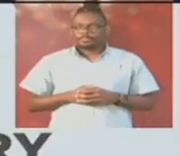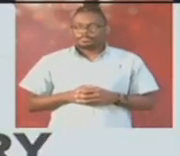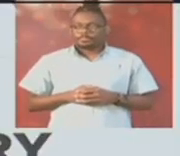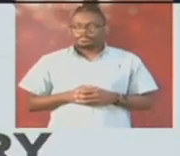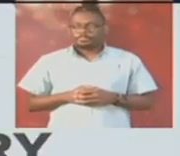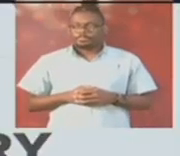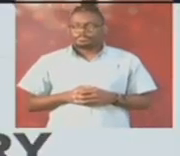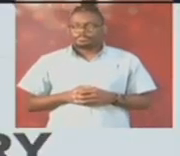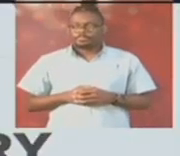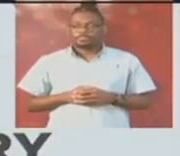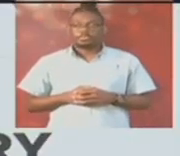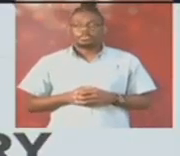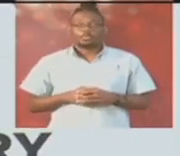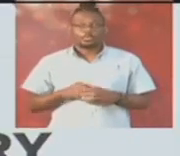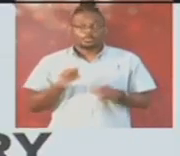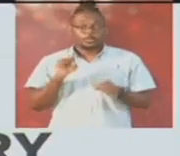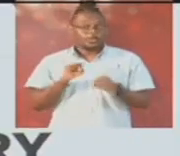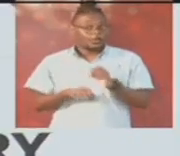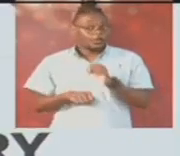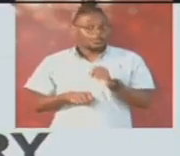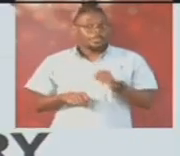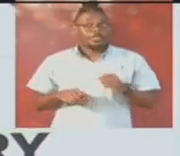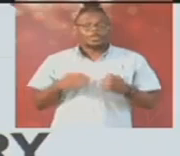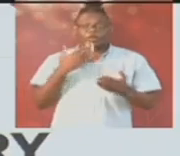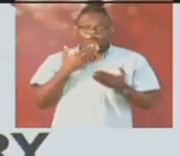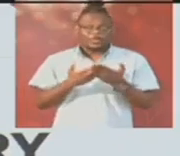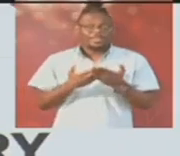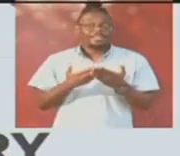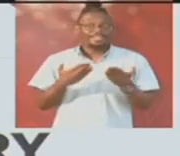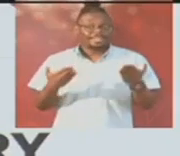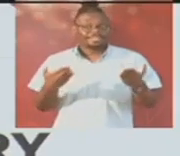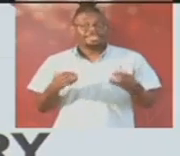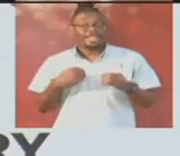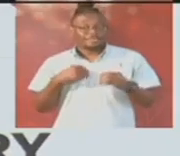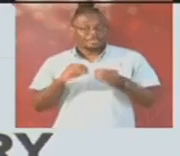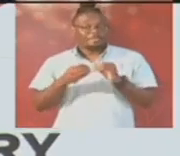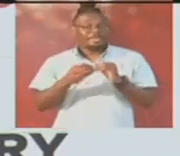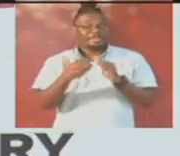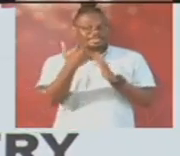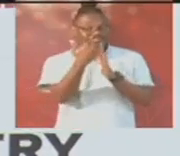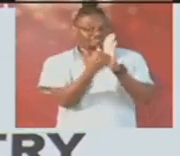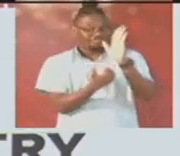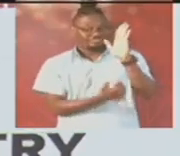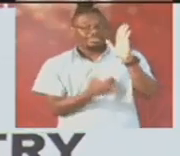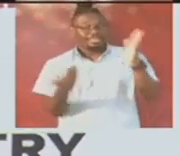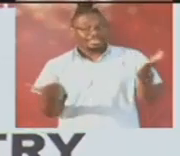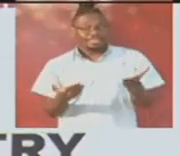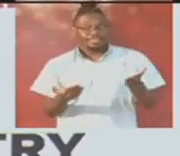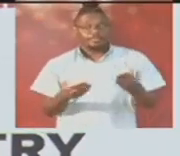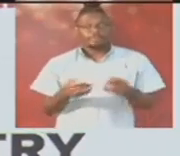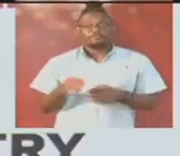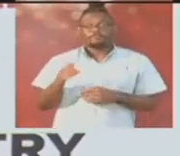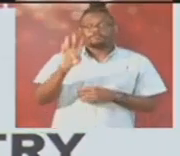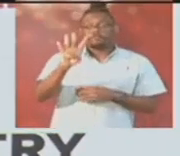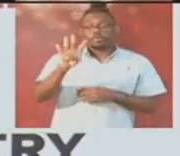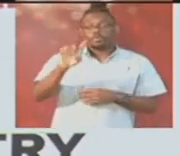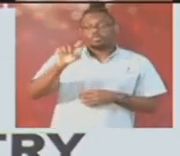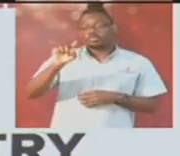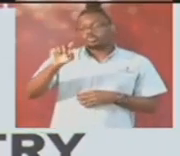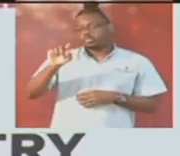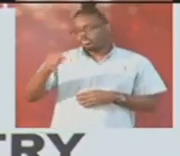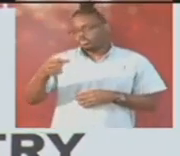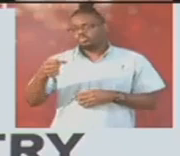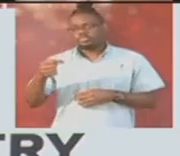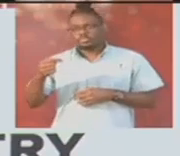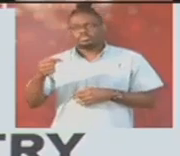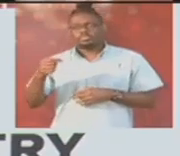It's a good thing I ran these rough numbers before I came. So of the 41,802 vaccines delivered,